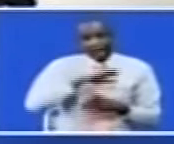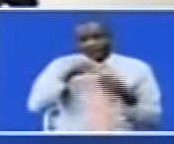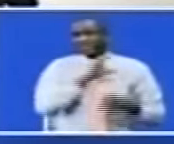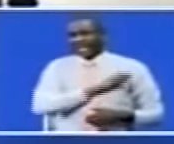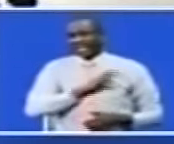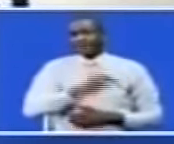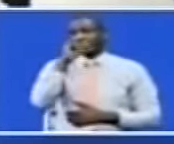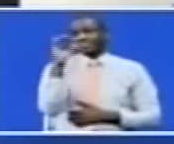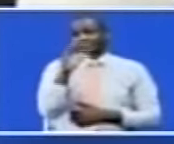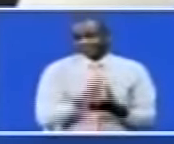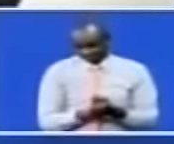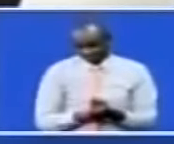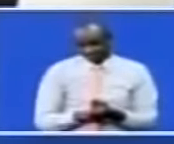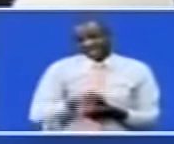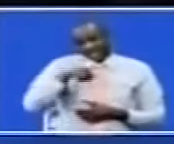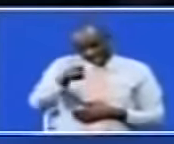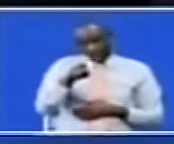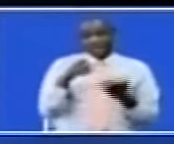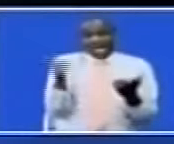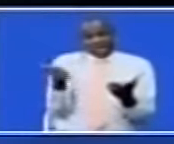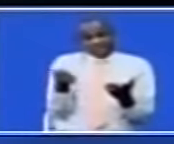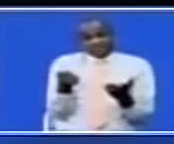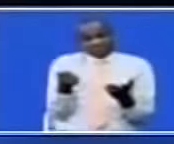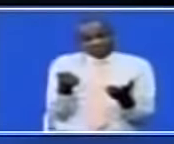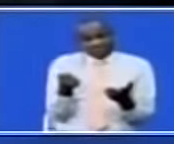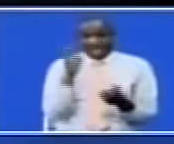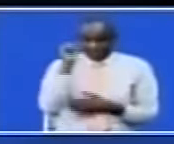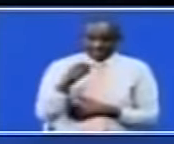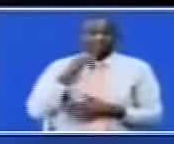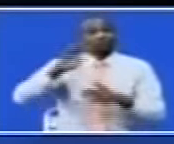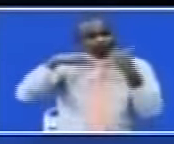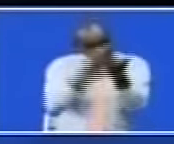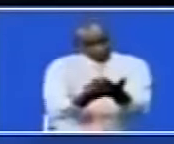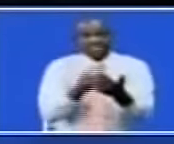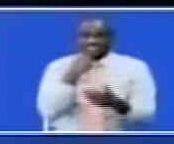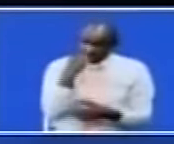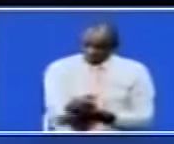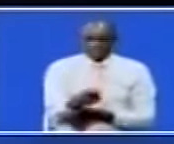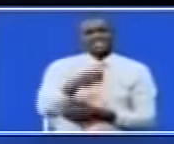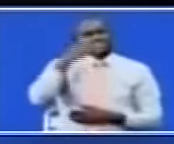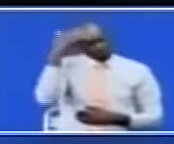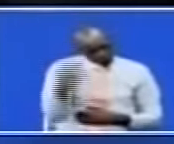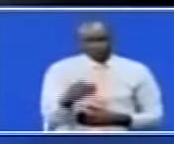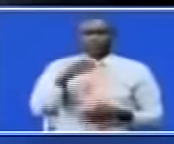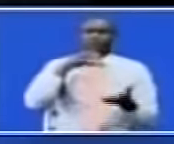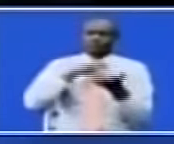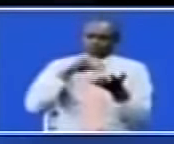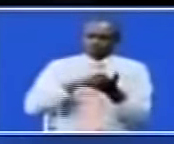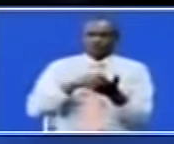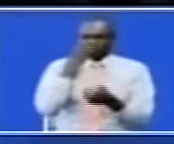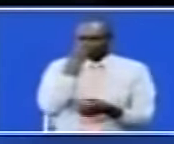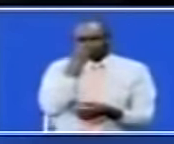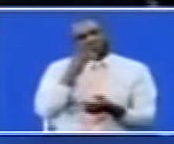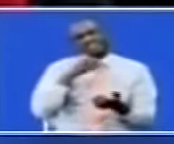ICC. Pokot West MP David Kosing also presented his petition seeking the termination of Ruto case, citing flaws